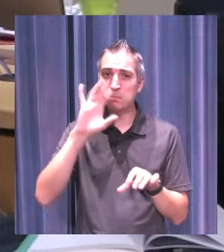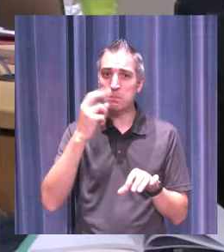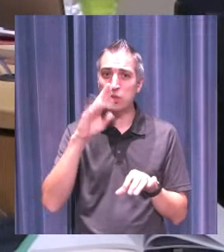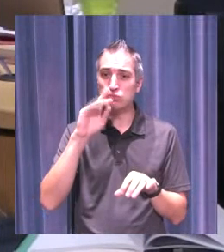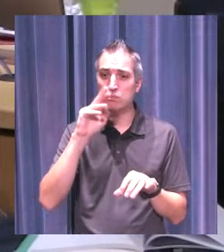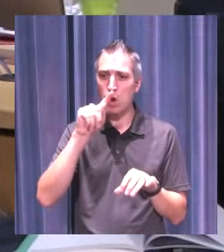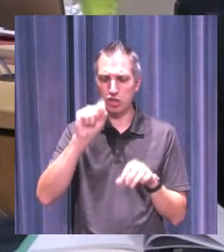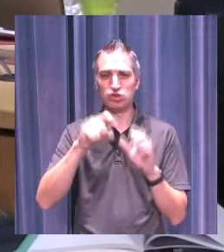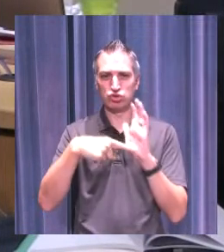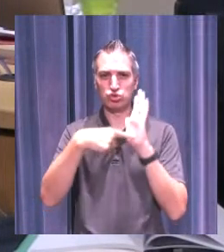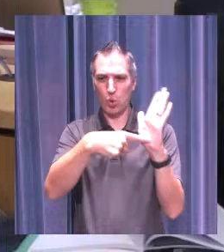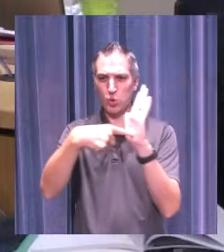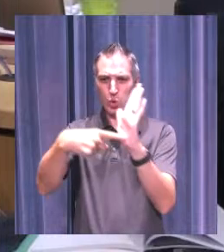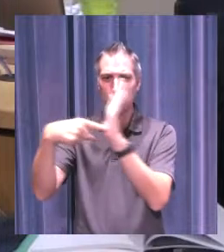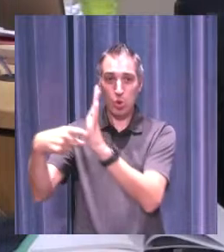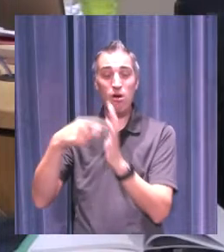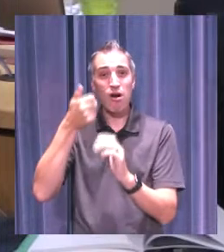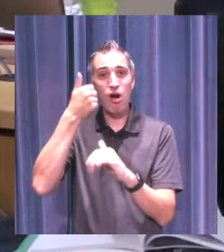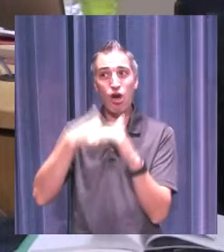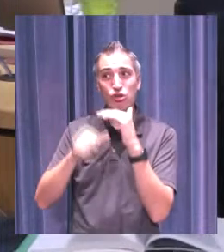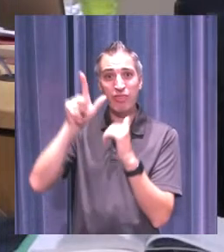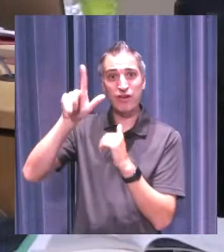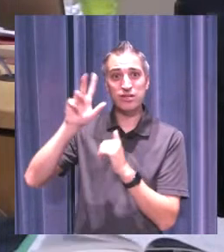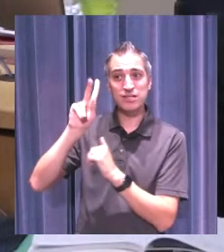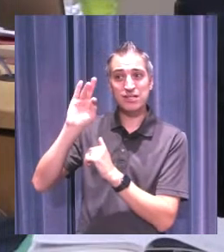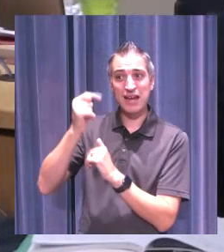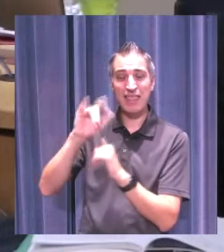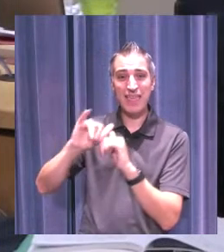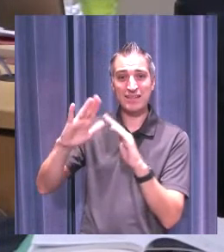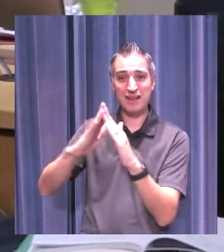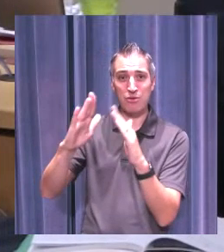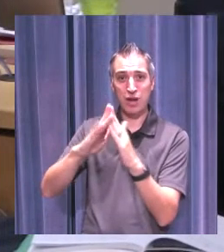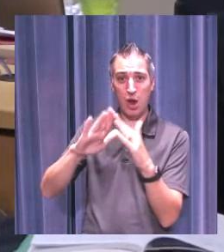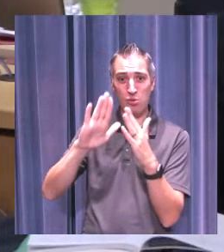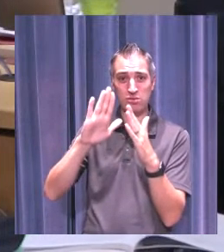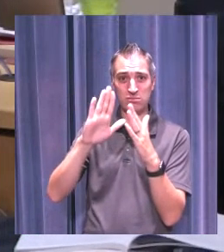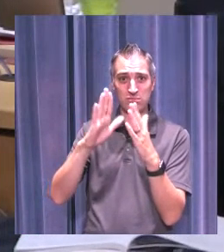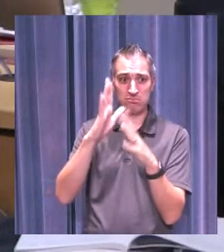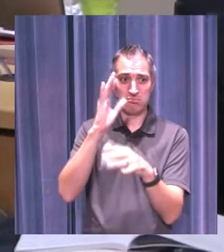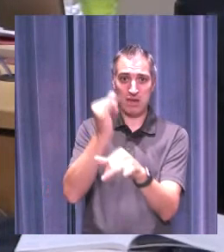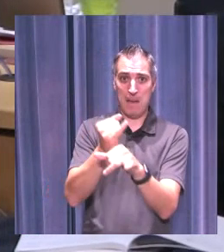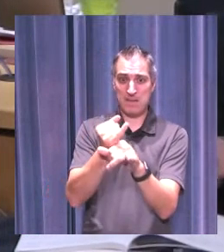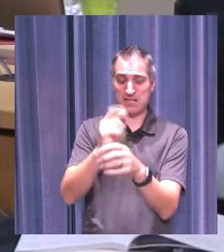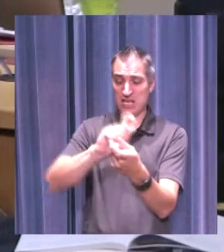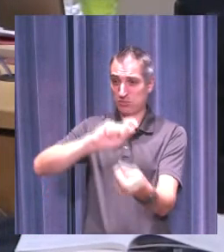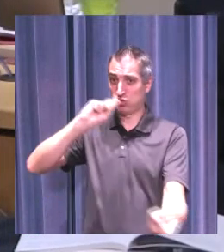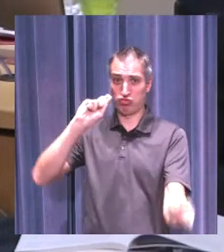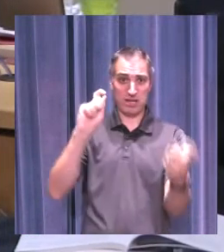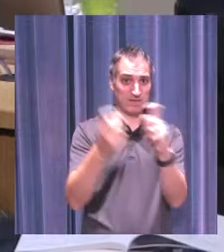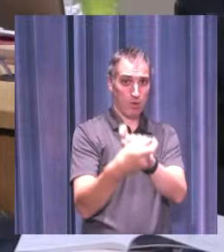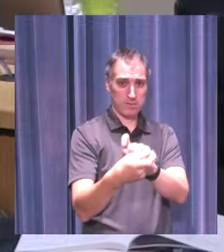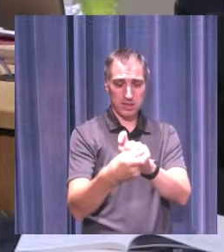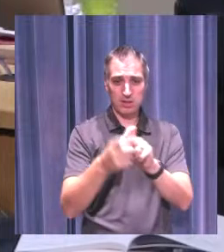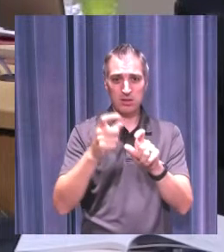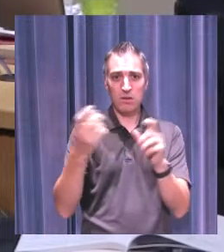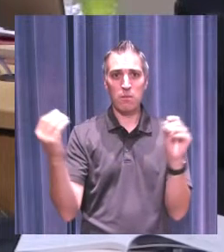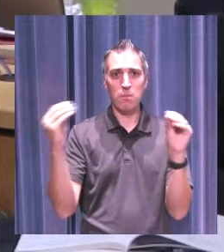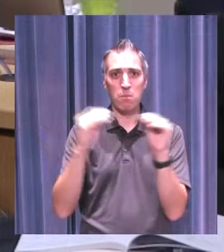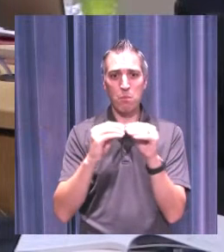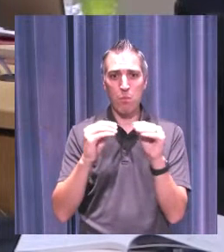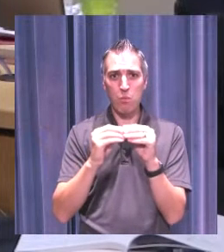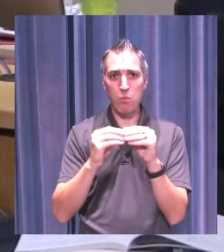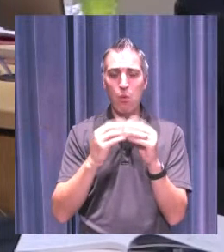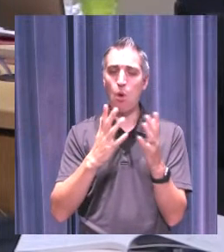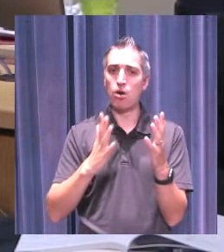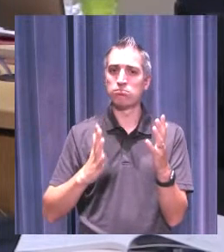leader. Under Dr. Knight's leadership, the downtown campus has been transformed to contemporary strategic